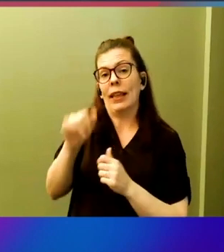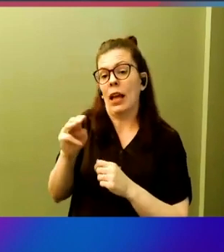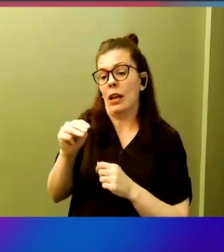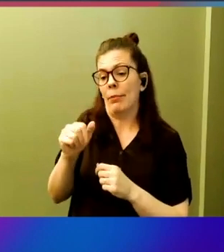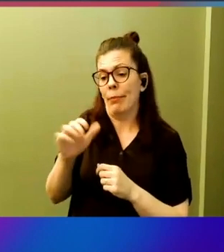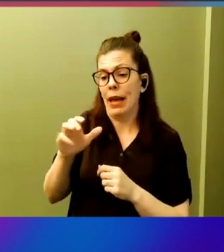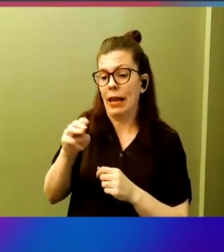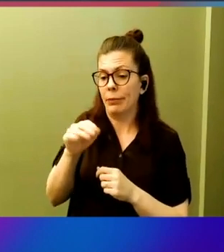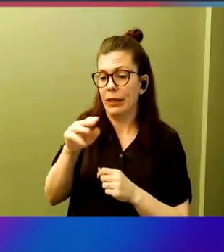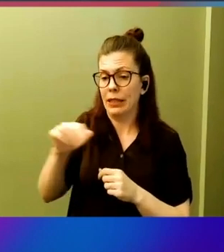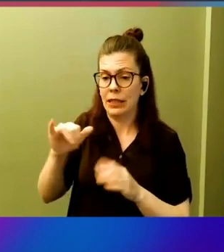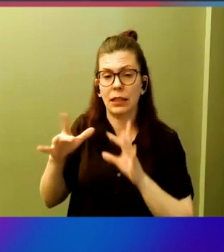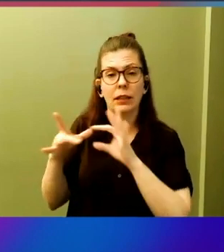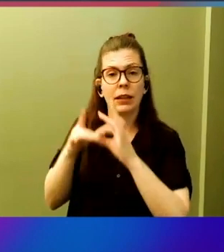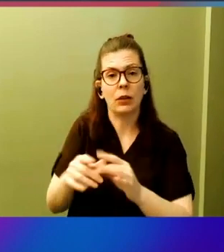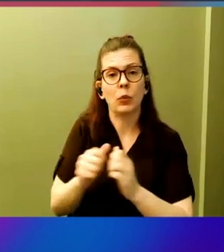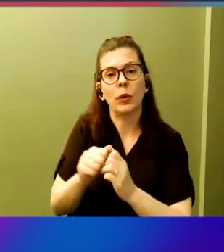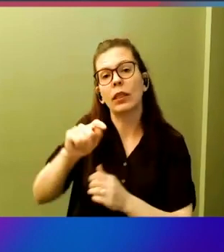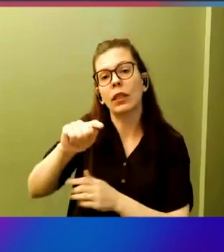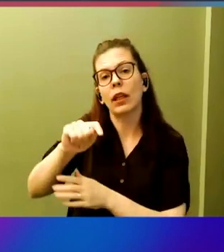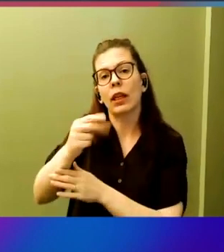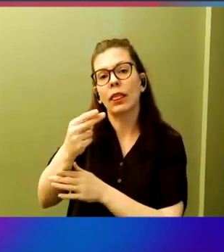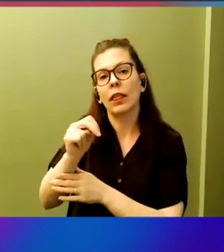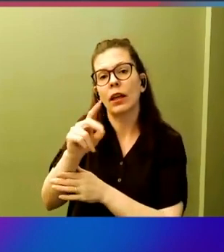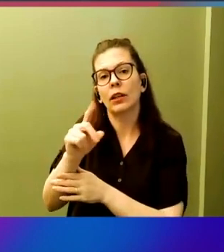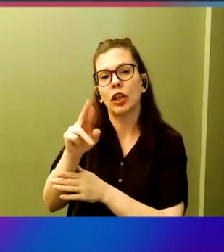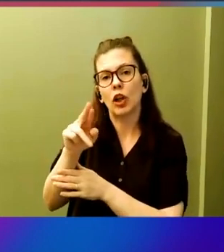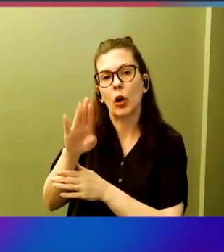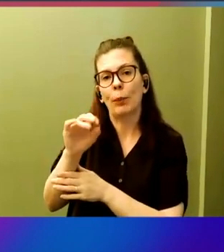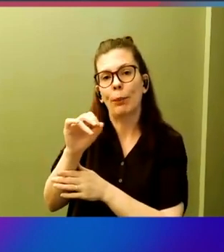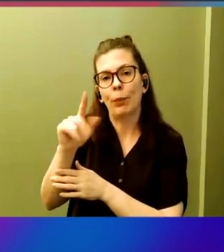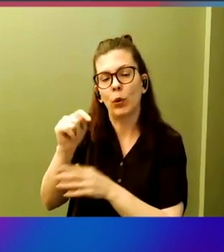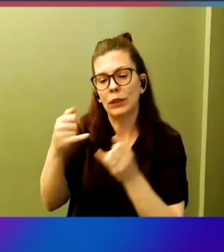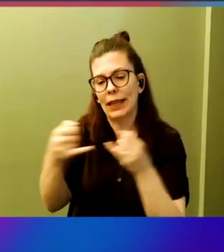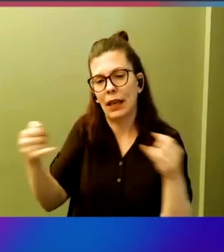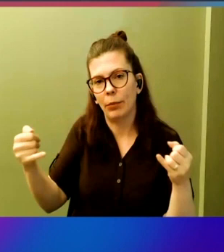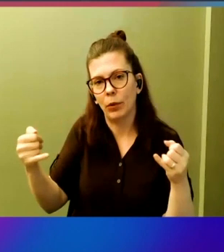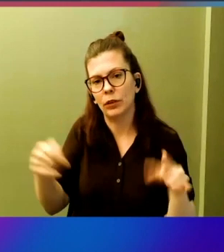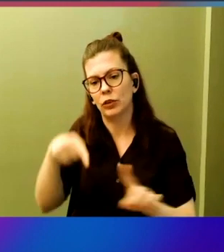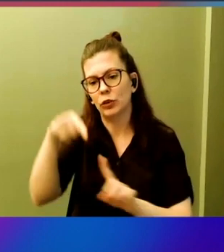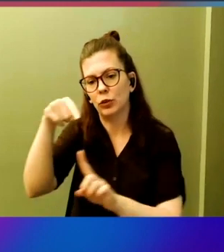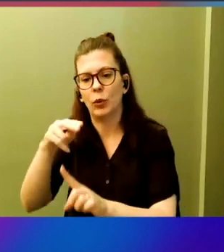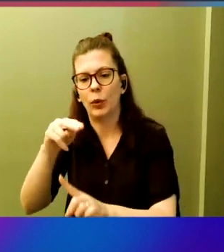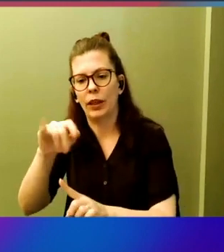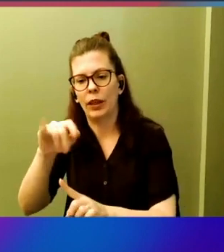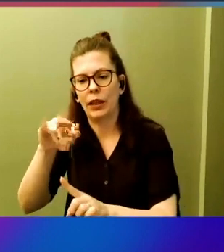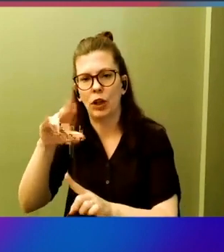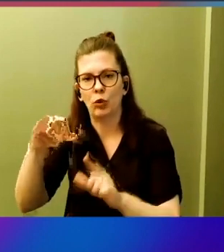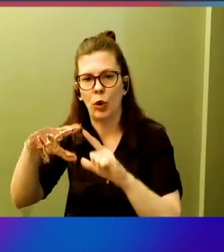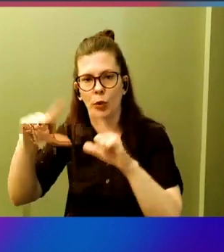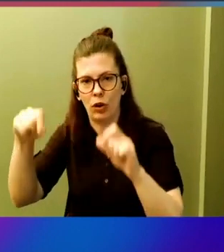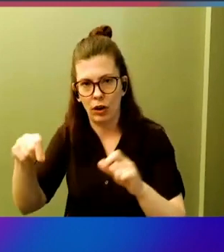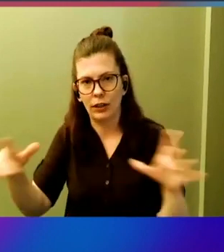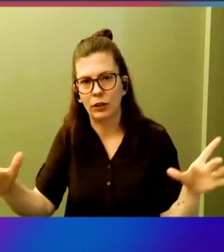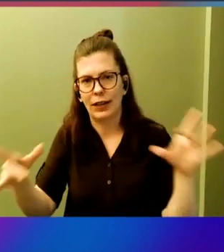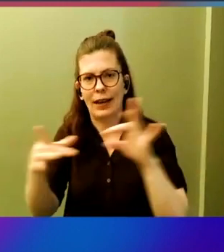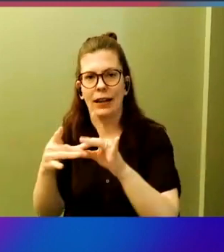with Thunderbolt cables into our Nitro cards to give them that connectivity to the AWS